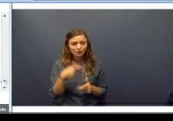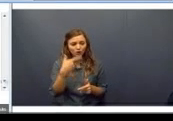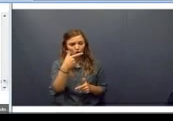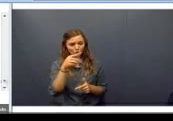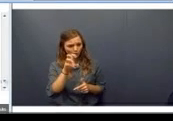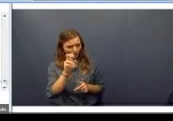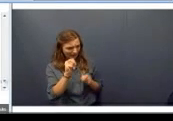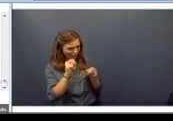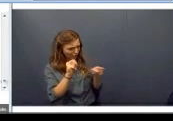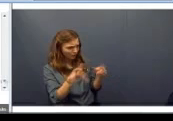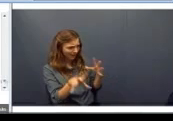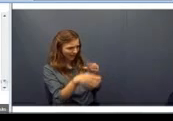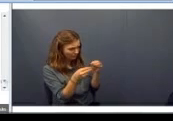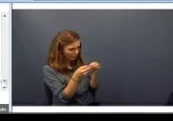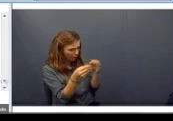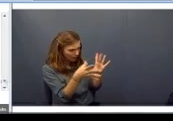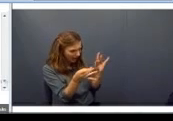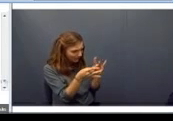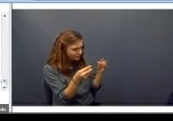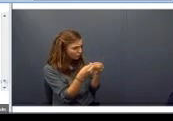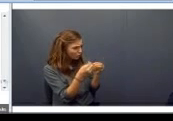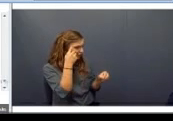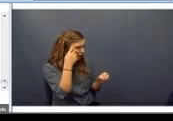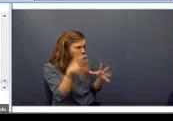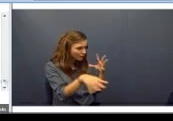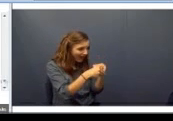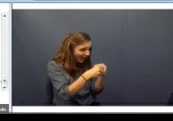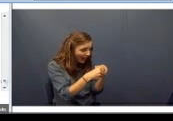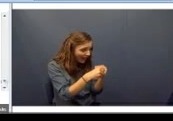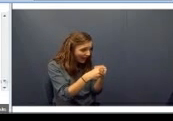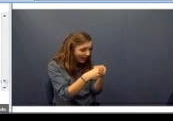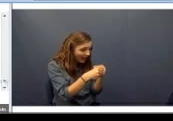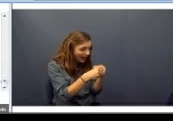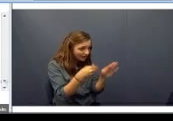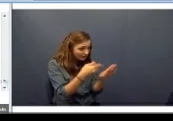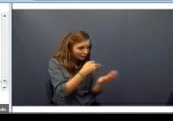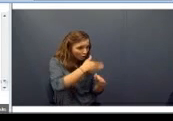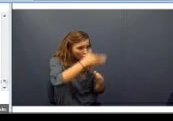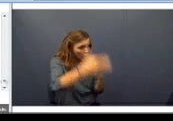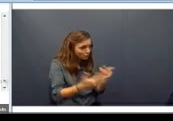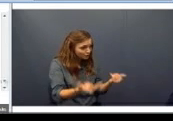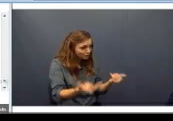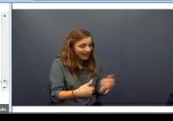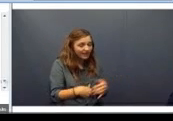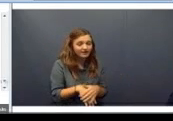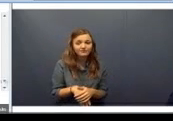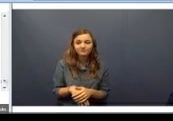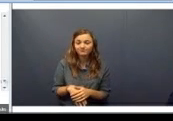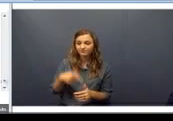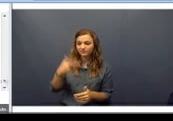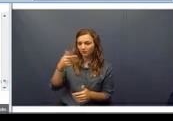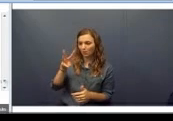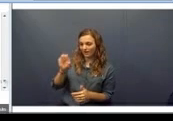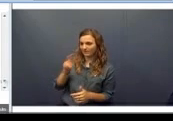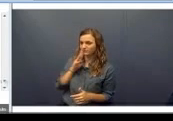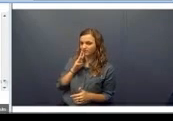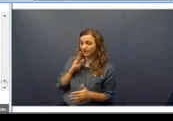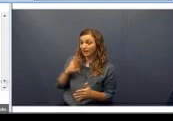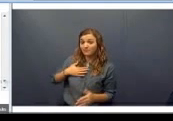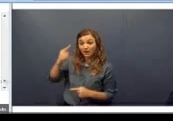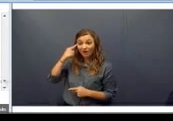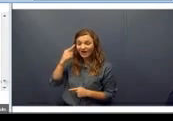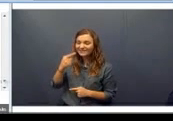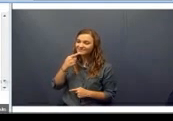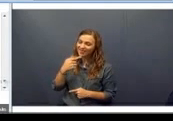technology-mediated accessibility. Gwen, have you any comments or thoughts to add before we bring a close to